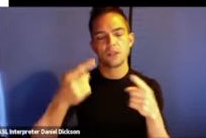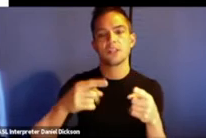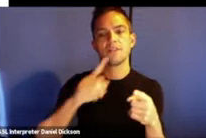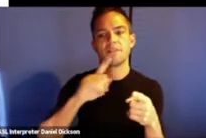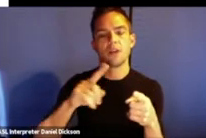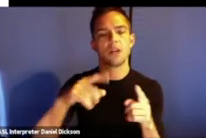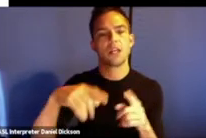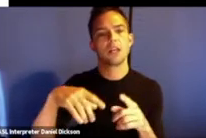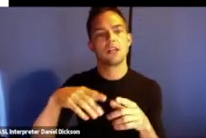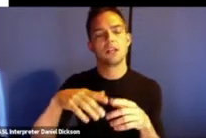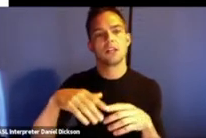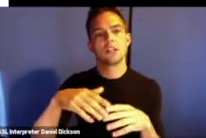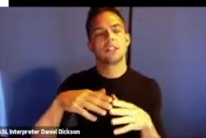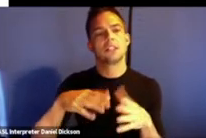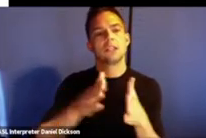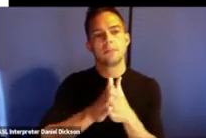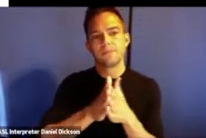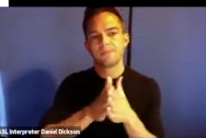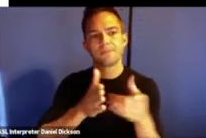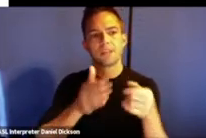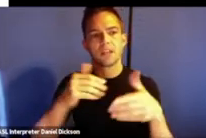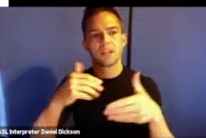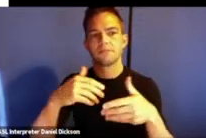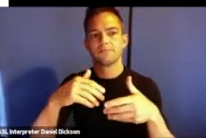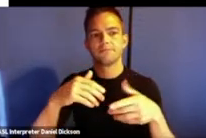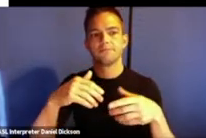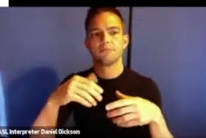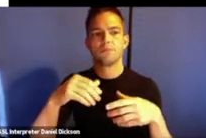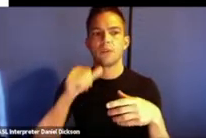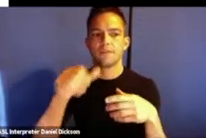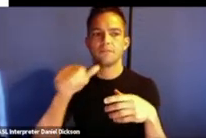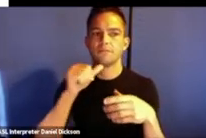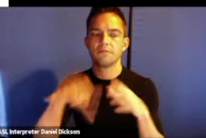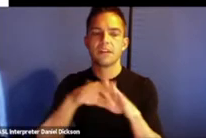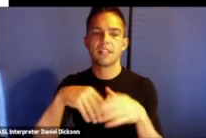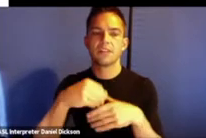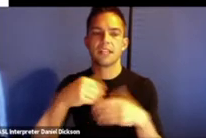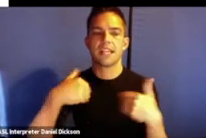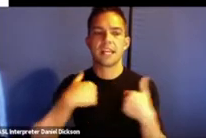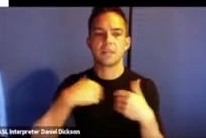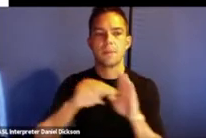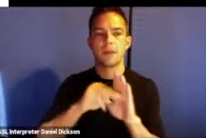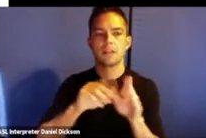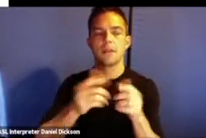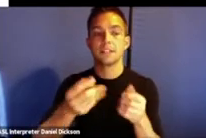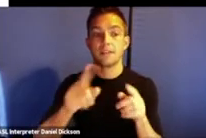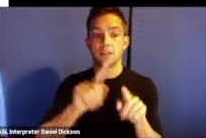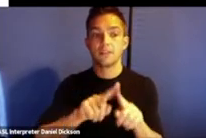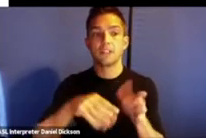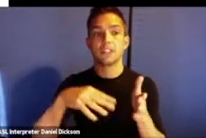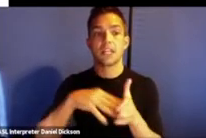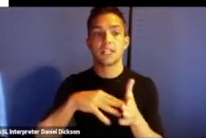not shown this in beyond animal models. But there's several studies, for example, this one by Kolb looking